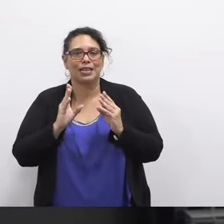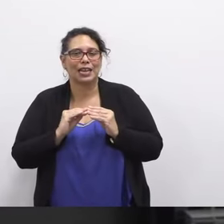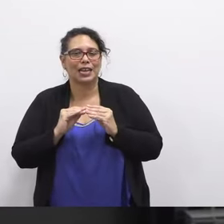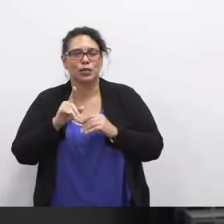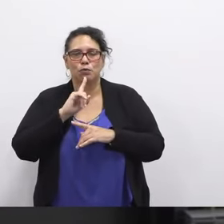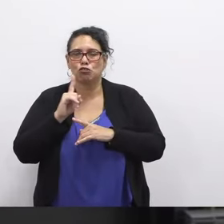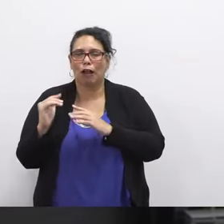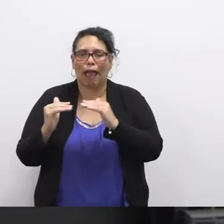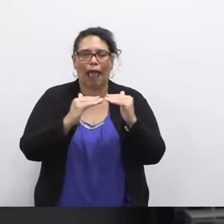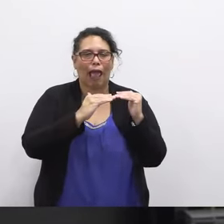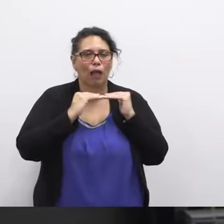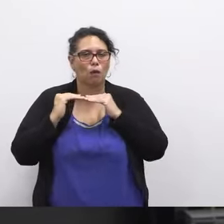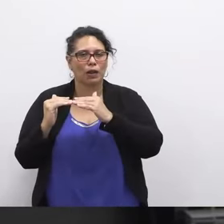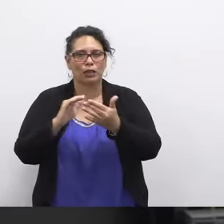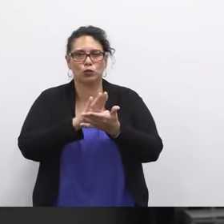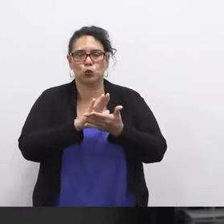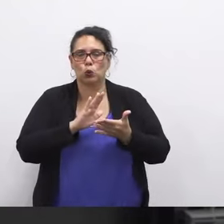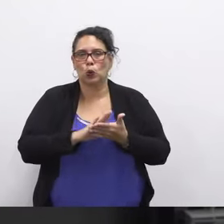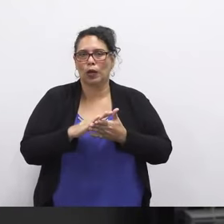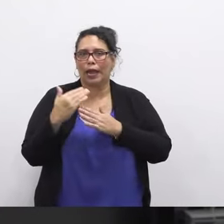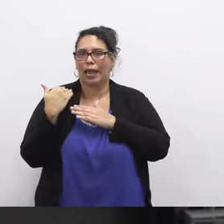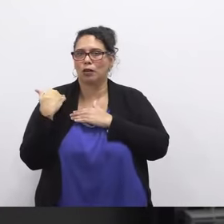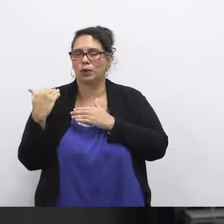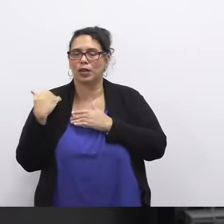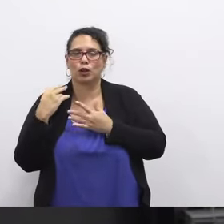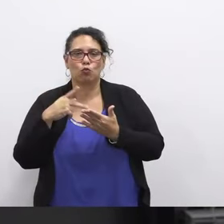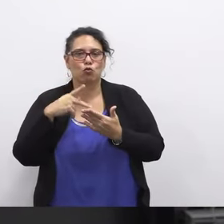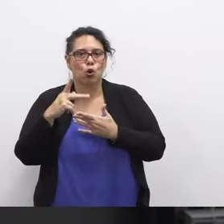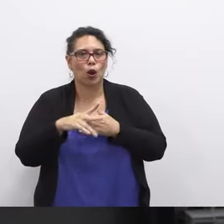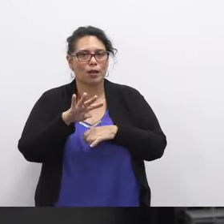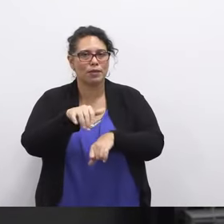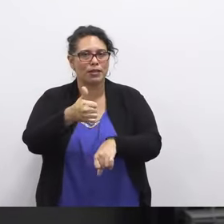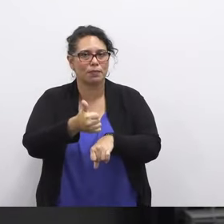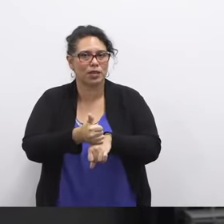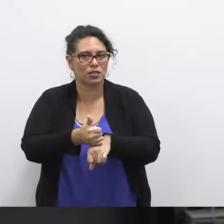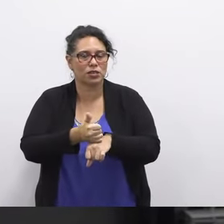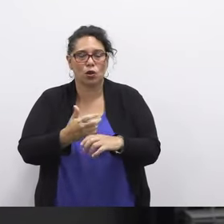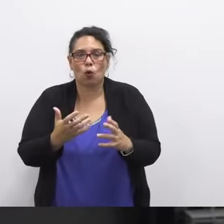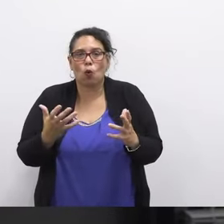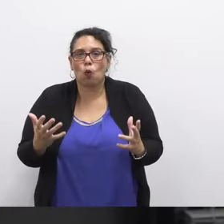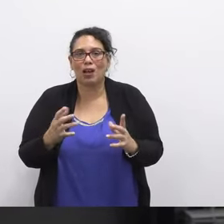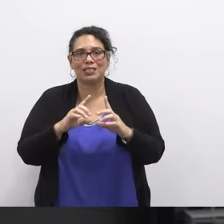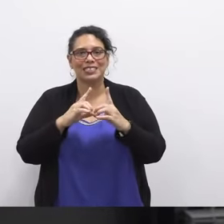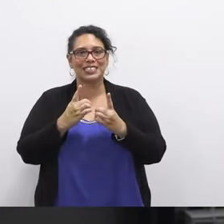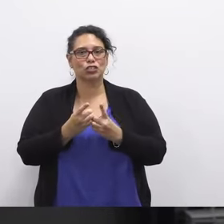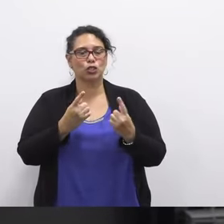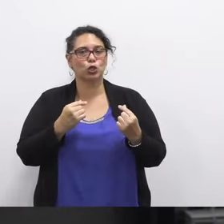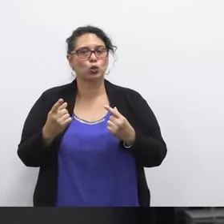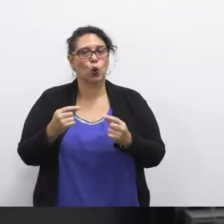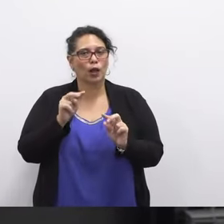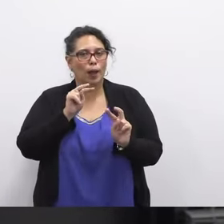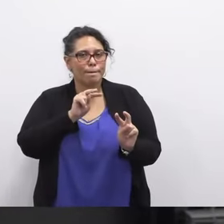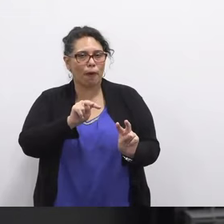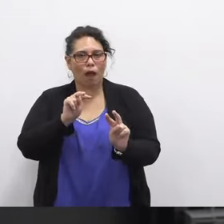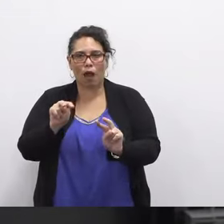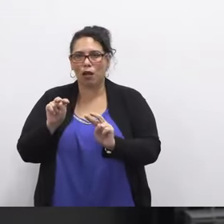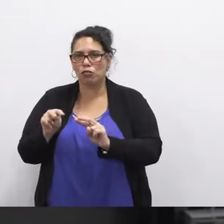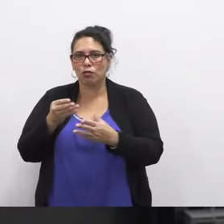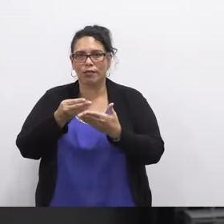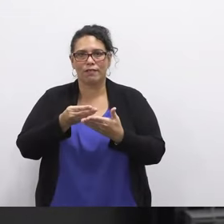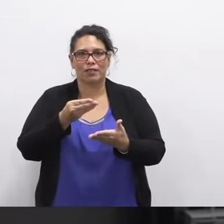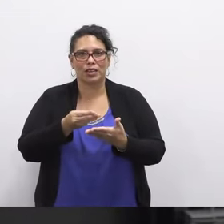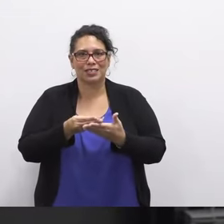and accountability for program implementation. What is the district doing to monitor these funds